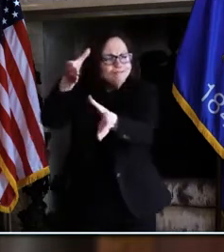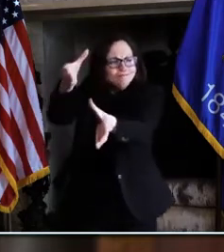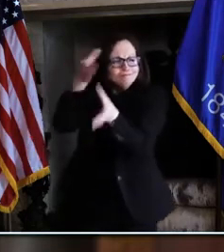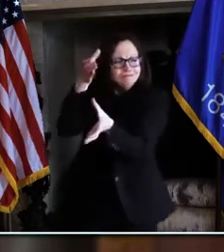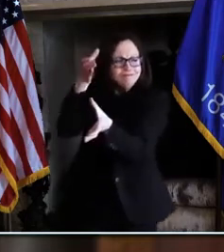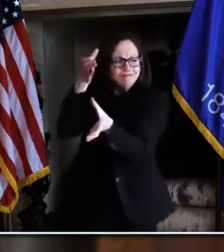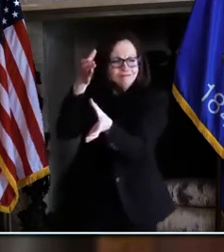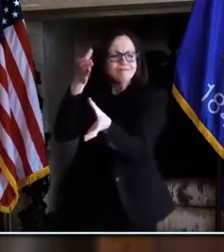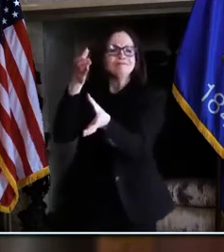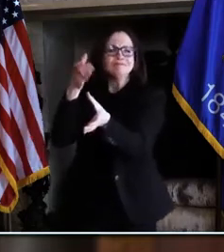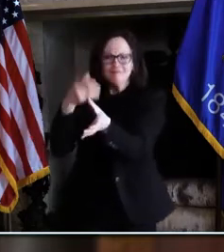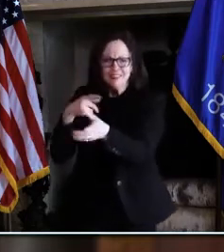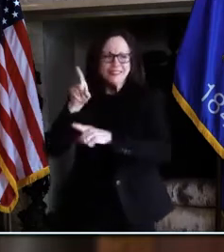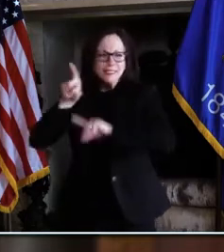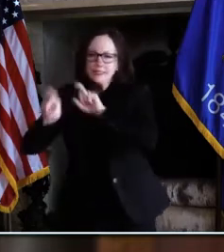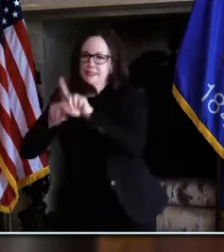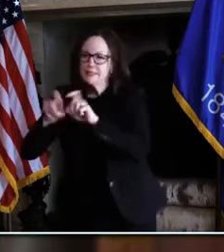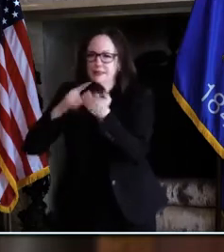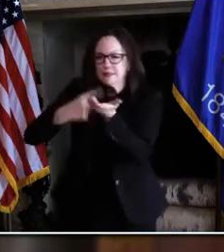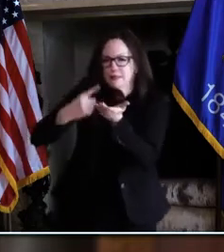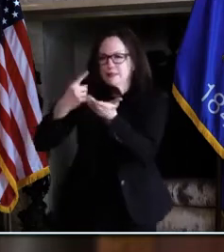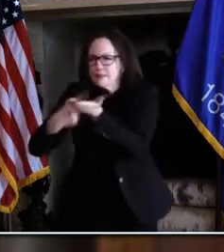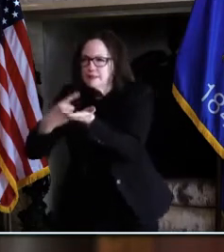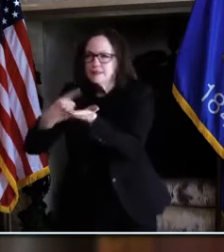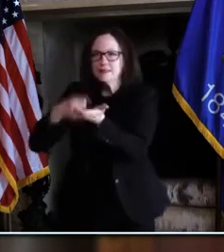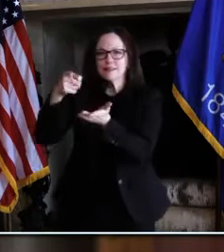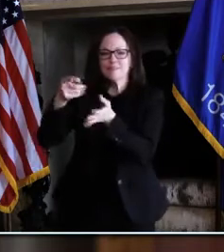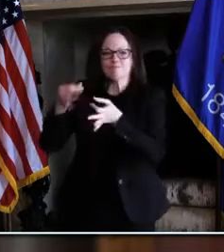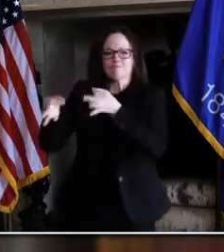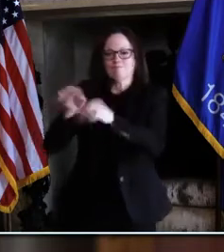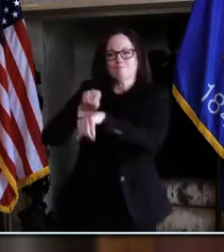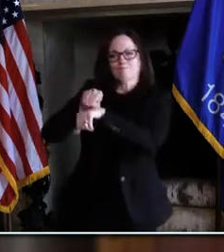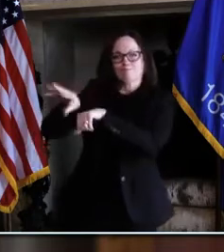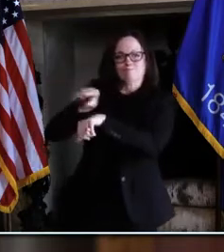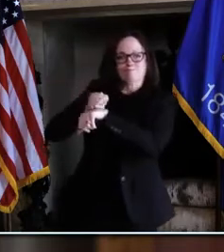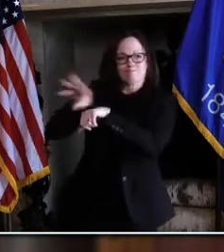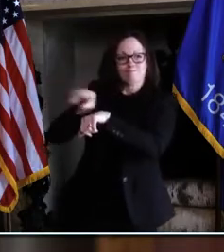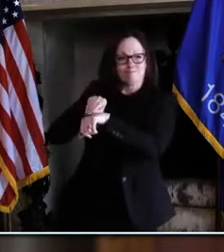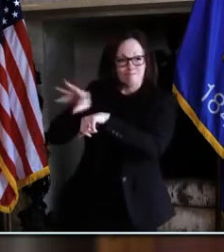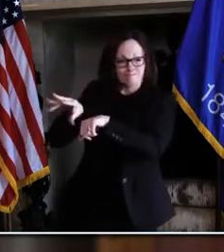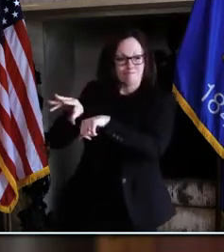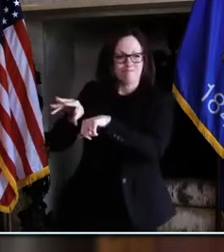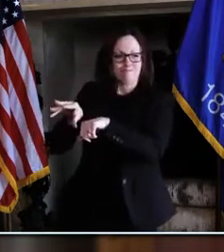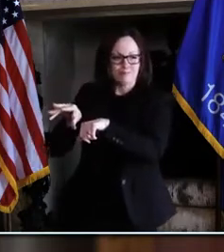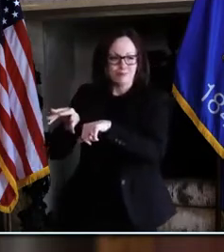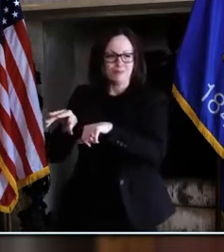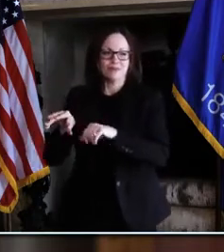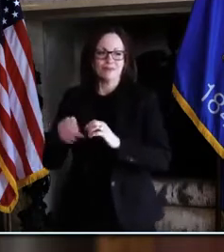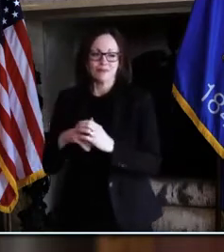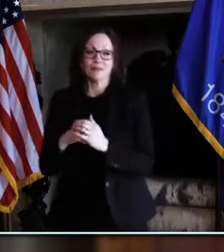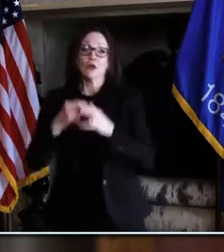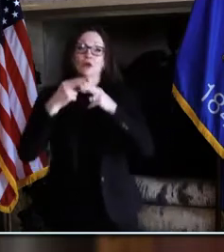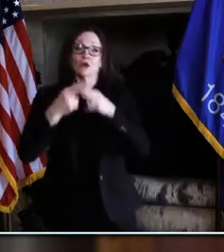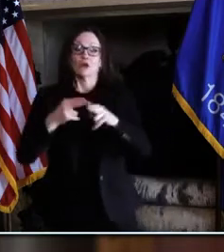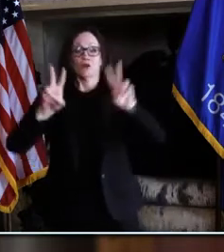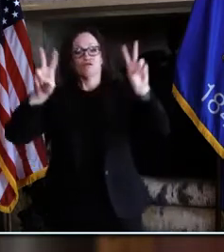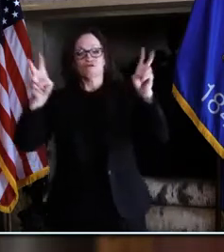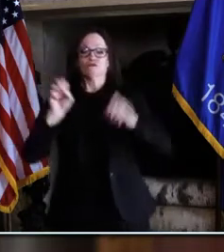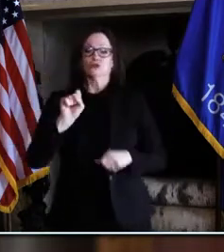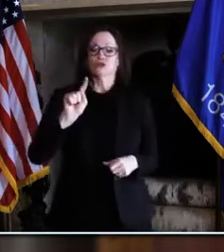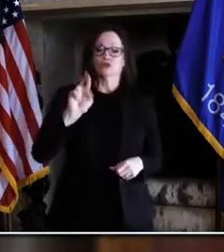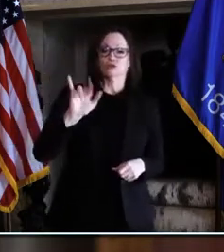just one of the 6 strike teams we have been working, that we have stood up to be working on our biggest challenges that we're facing